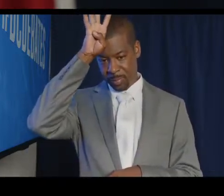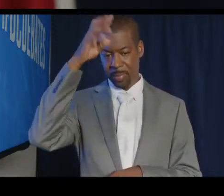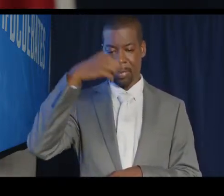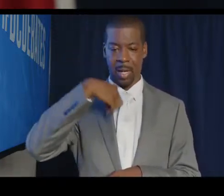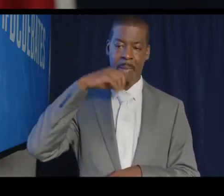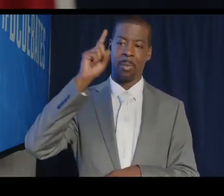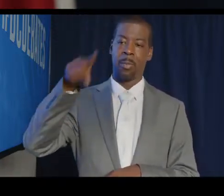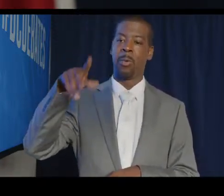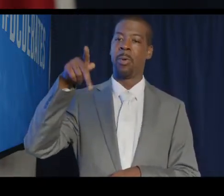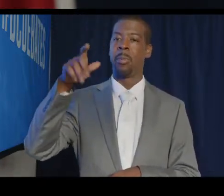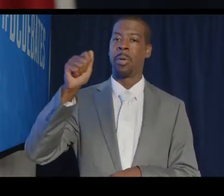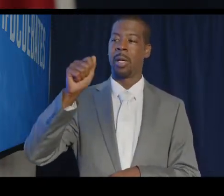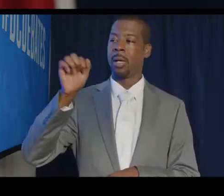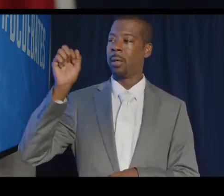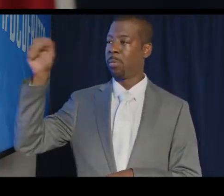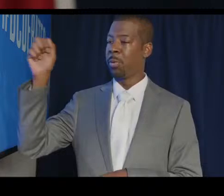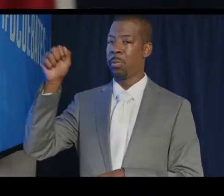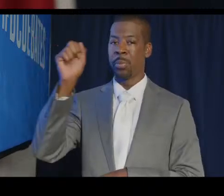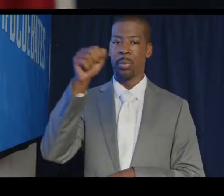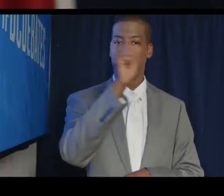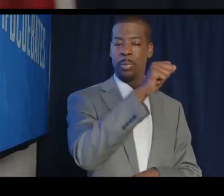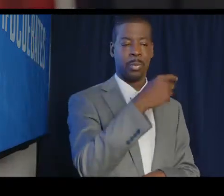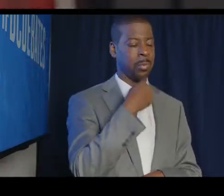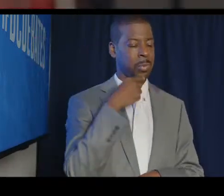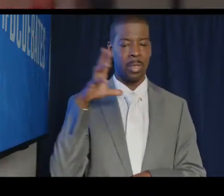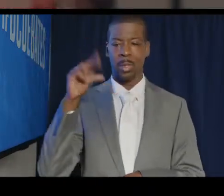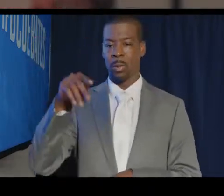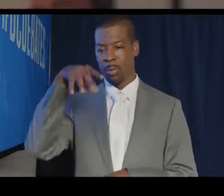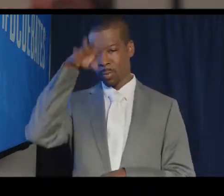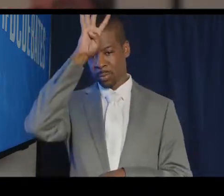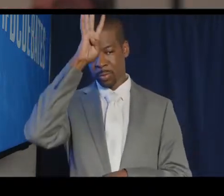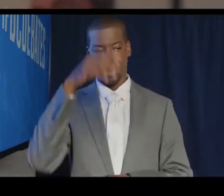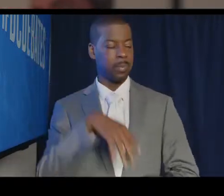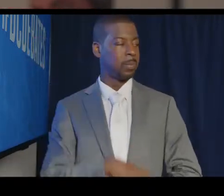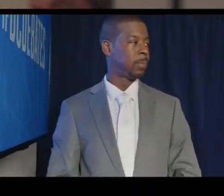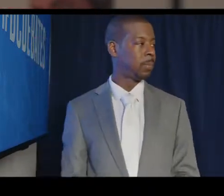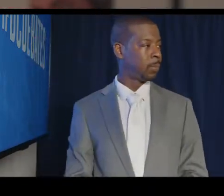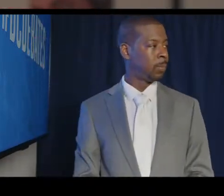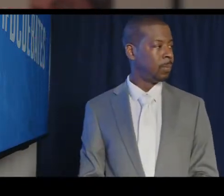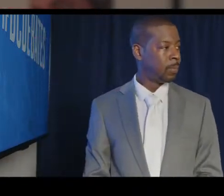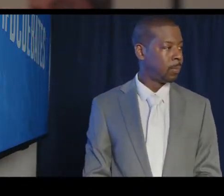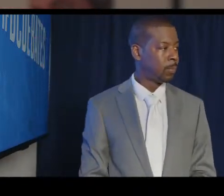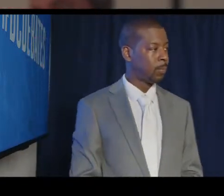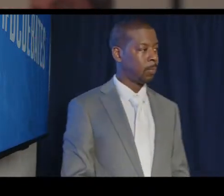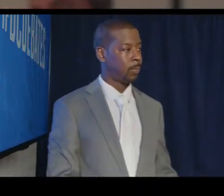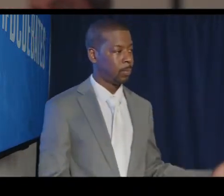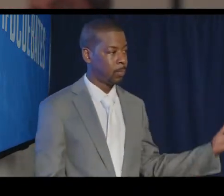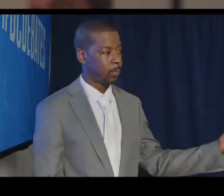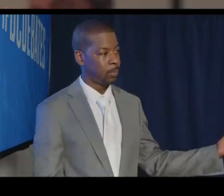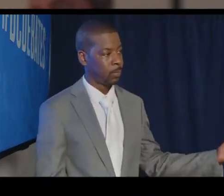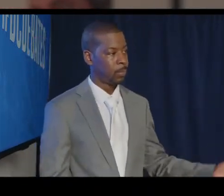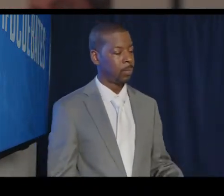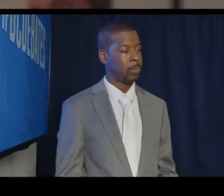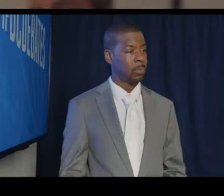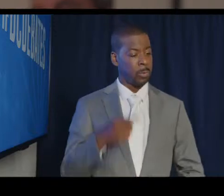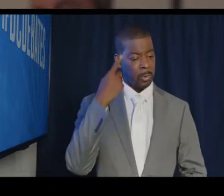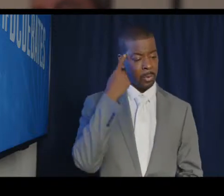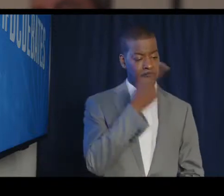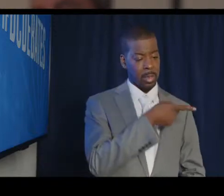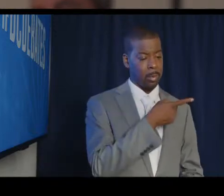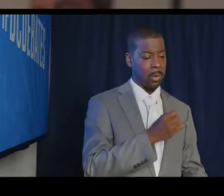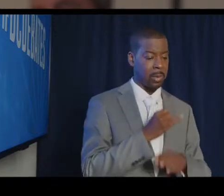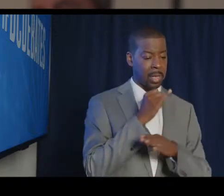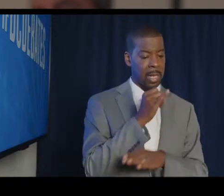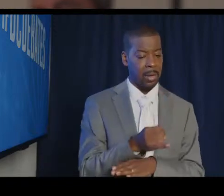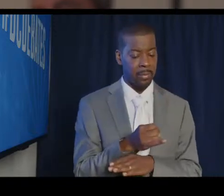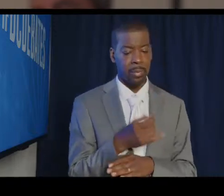knock on doors because I don't think we can afford that. Thank you. Mr. Moch, what's your take on the congressional interference we've seen, and what should the council